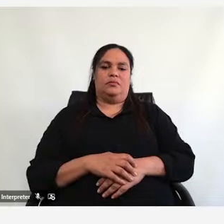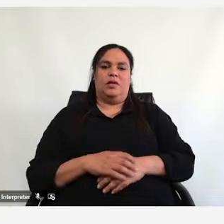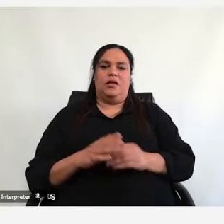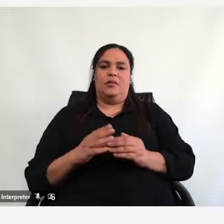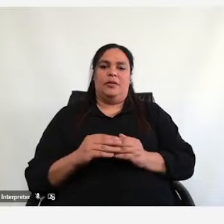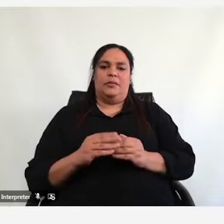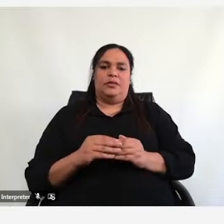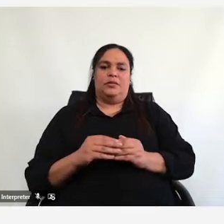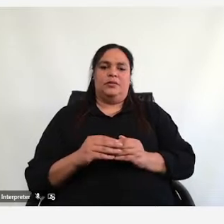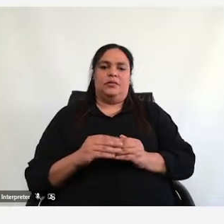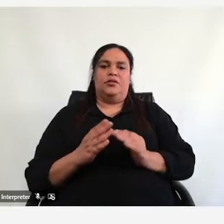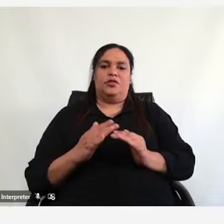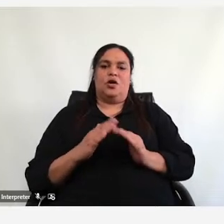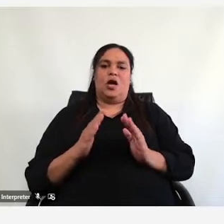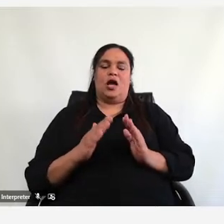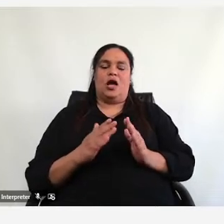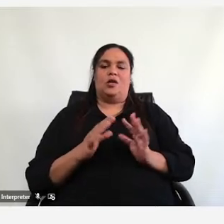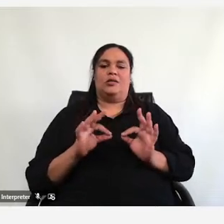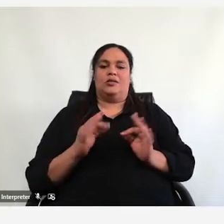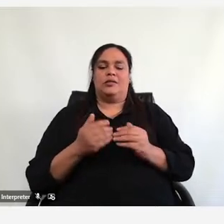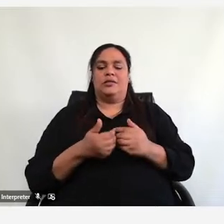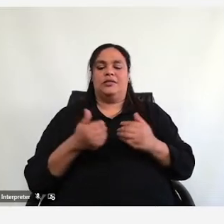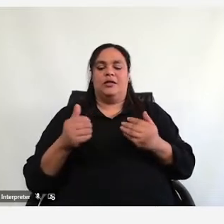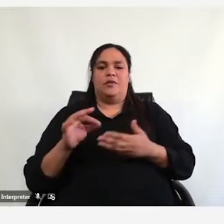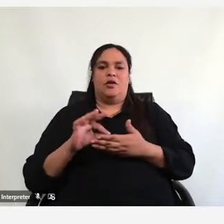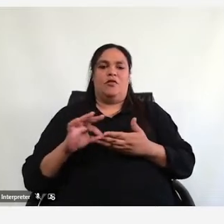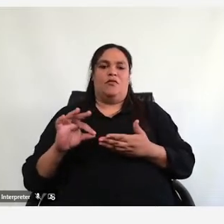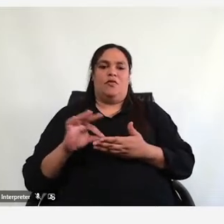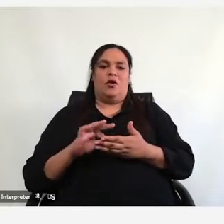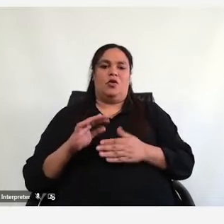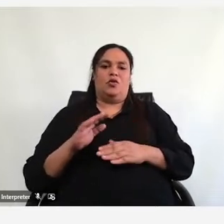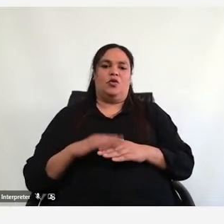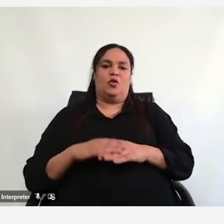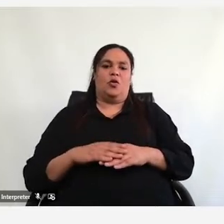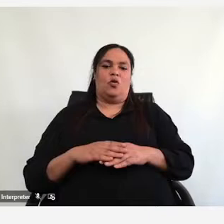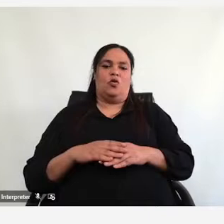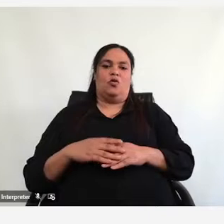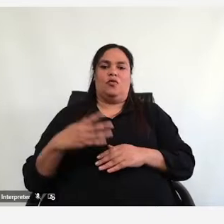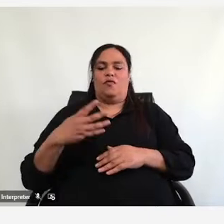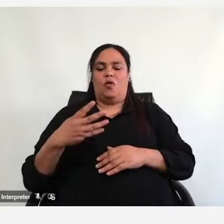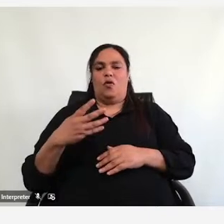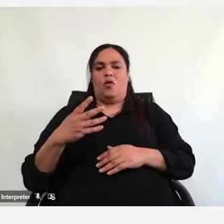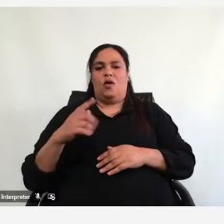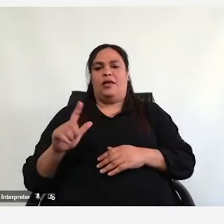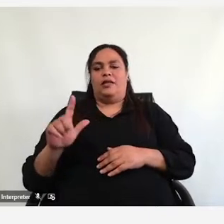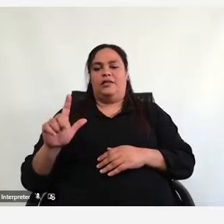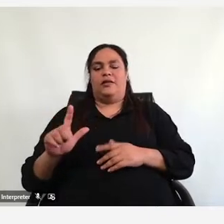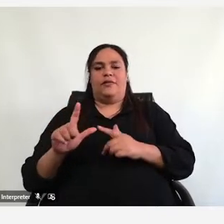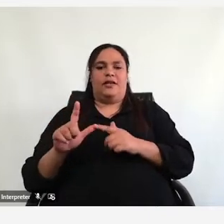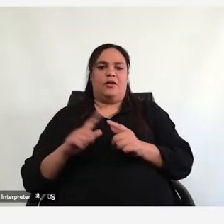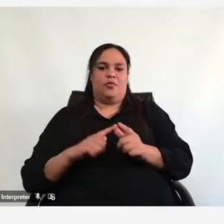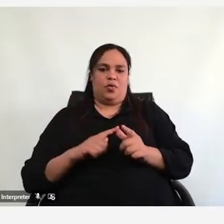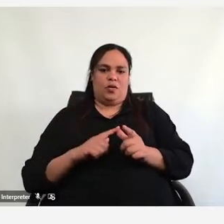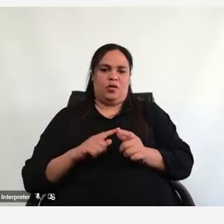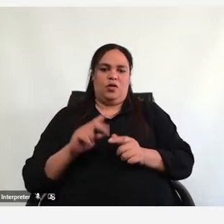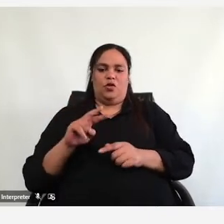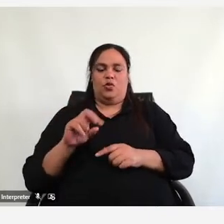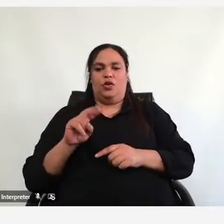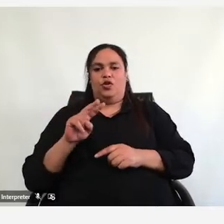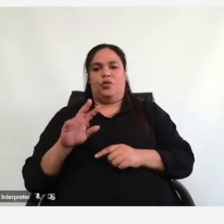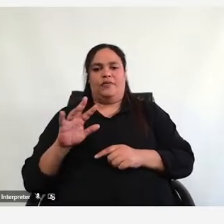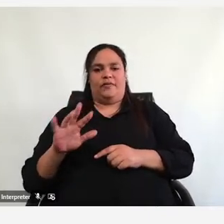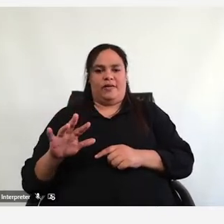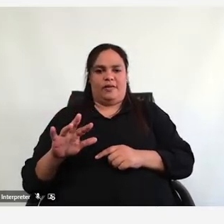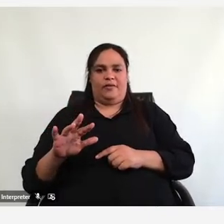Members, the House will deal with a separate vote on 4 and 7 April